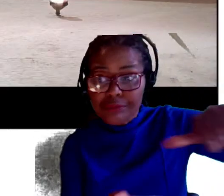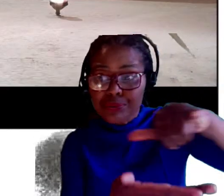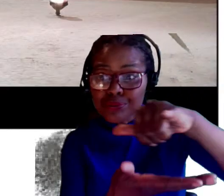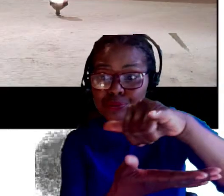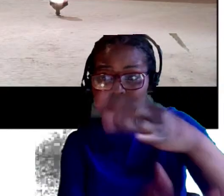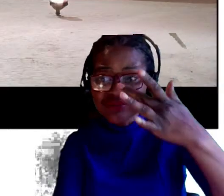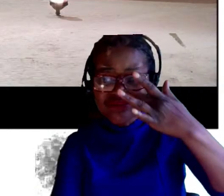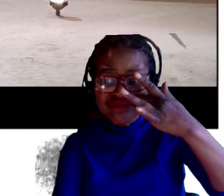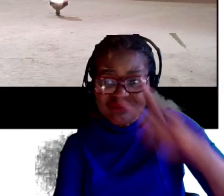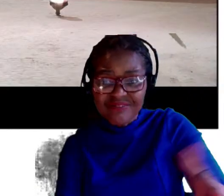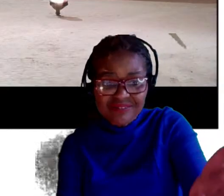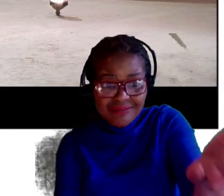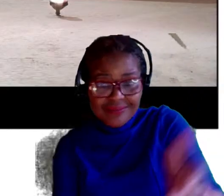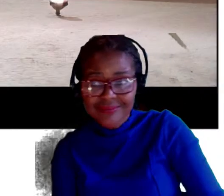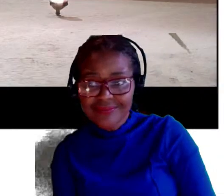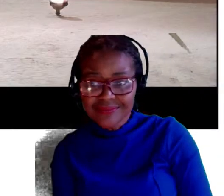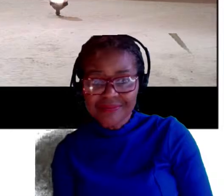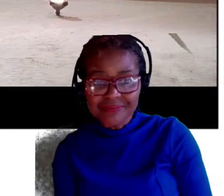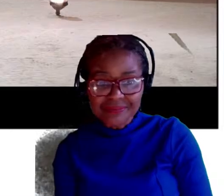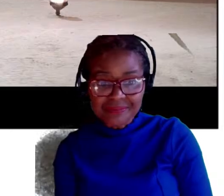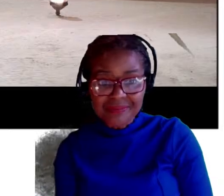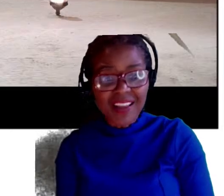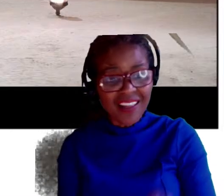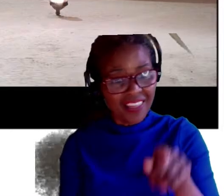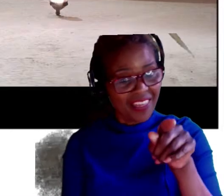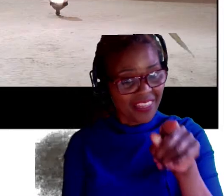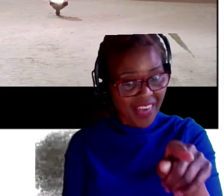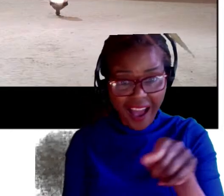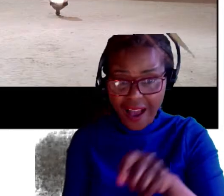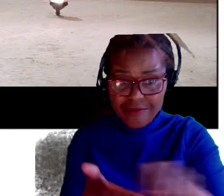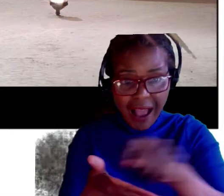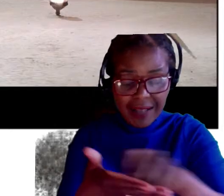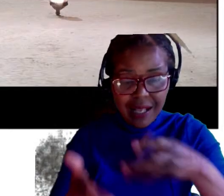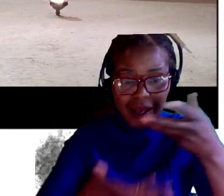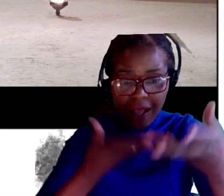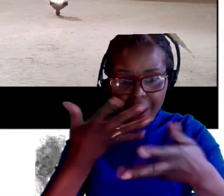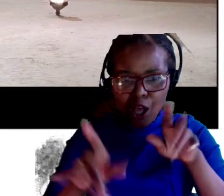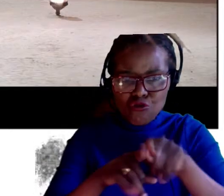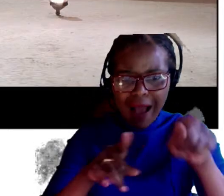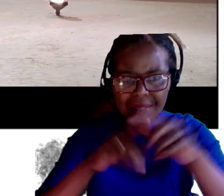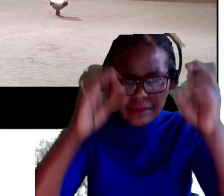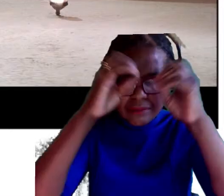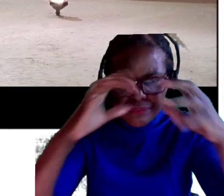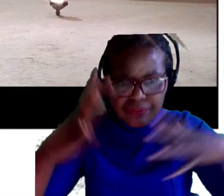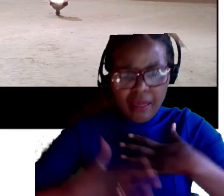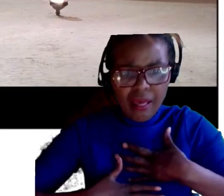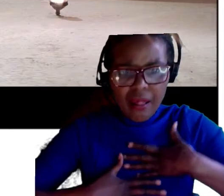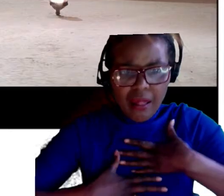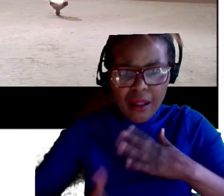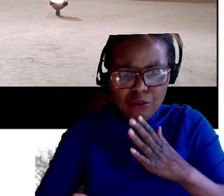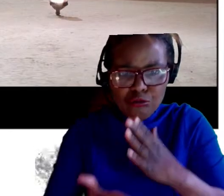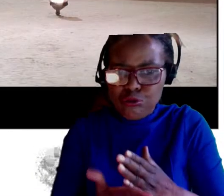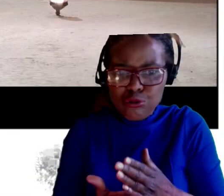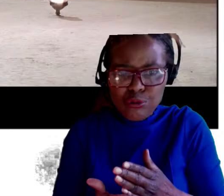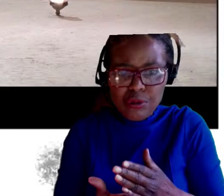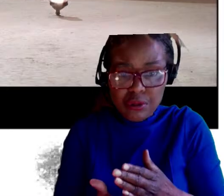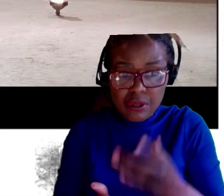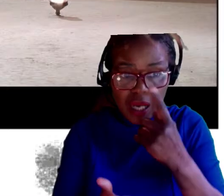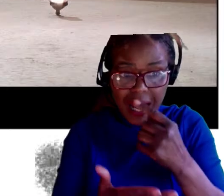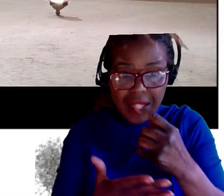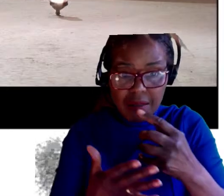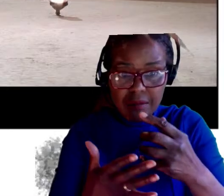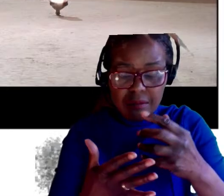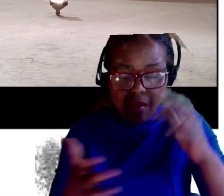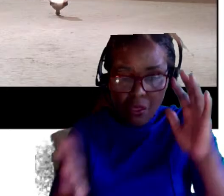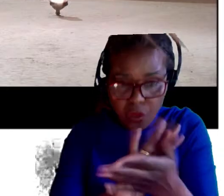that's the fiction writer's greatest weapon when trying to make an imagined text seem emotionally true. You break it. Or you